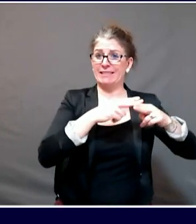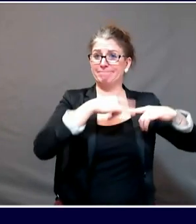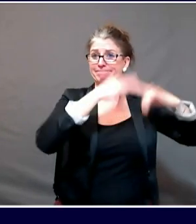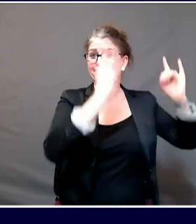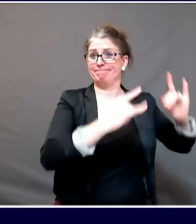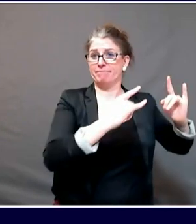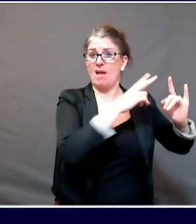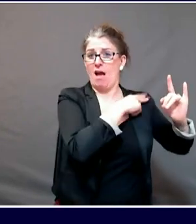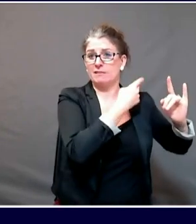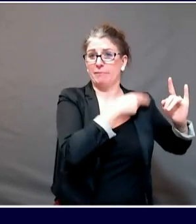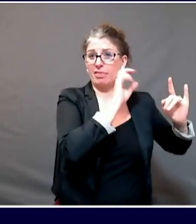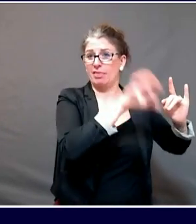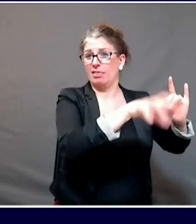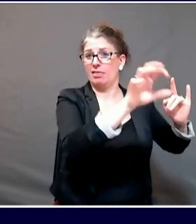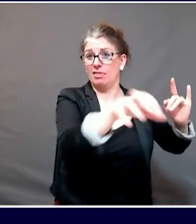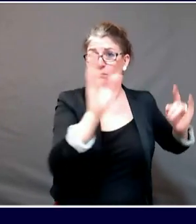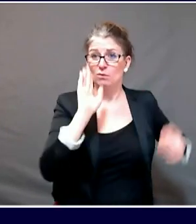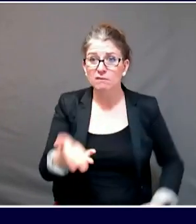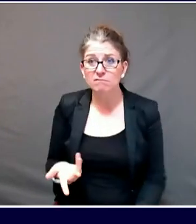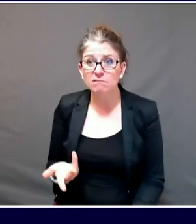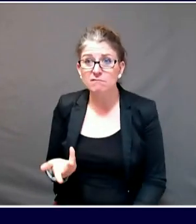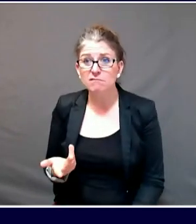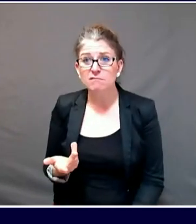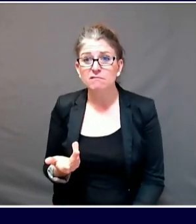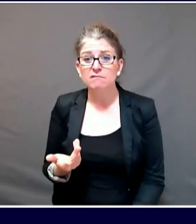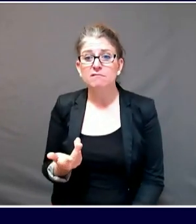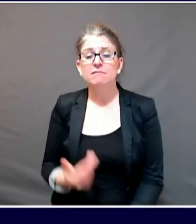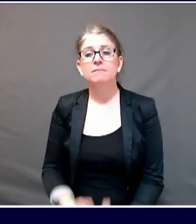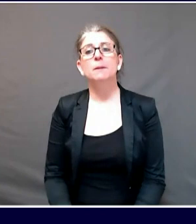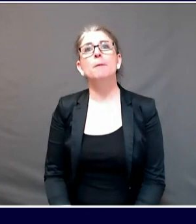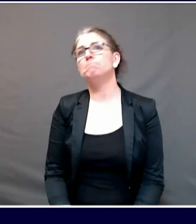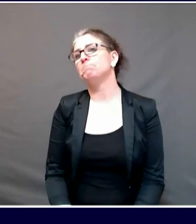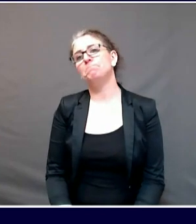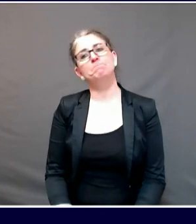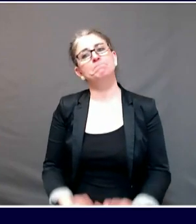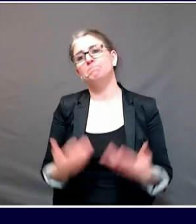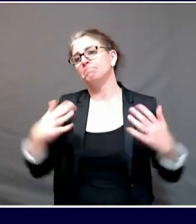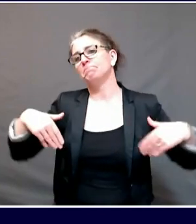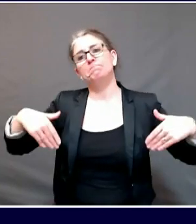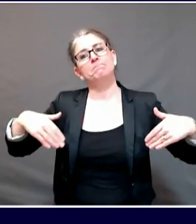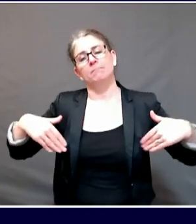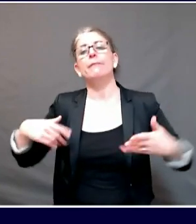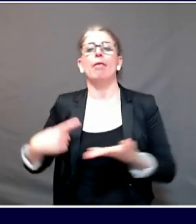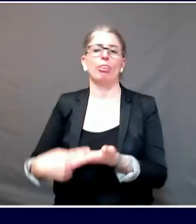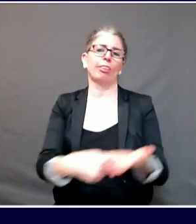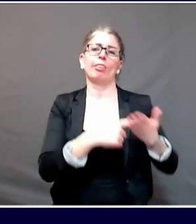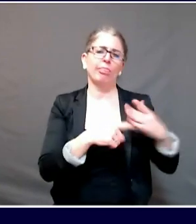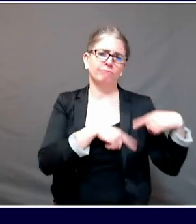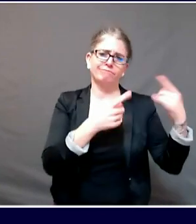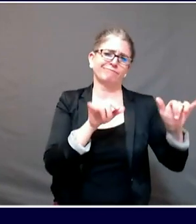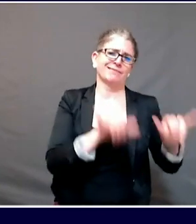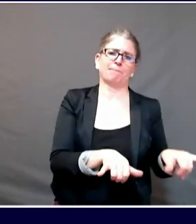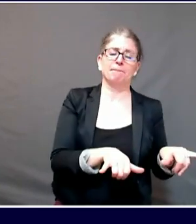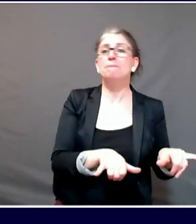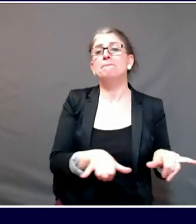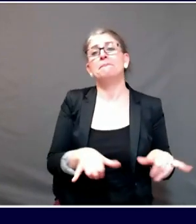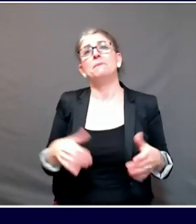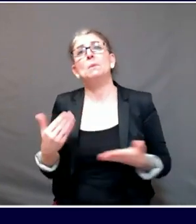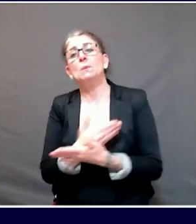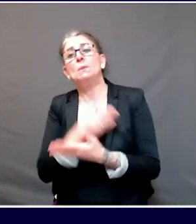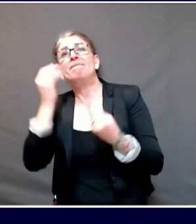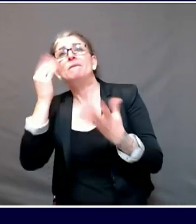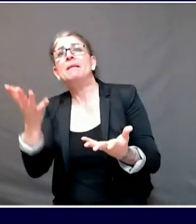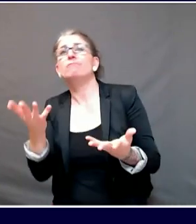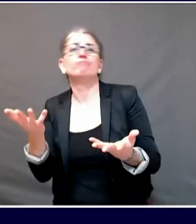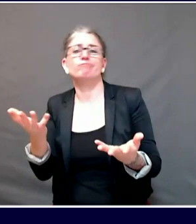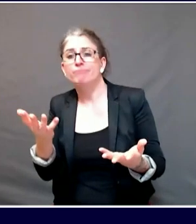there continue apace. Right now, for example, there are 94 ICU beds that are available across